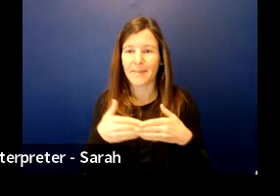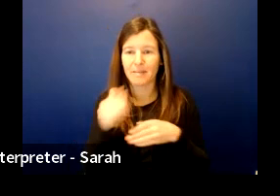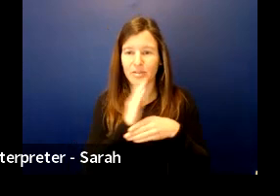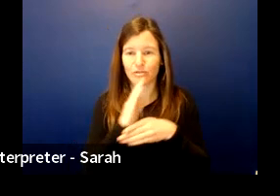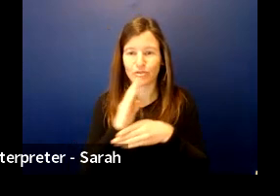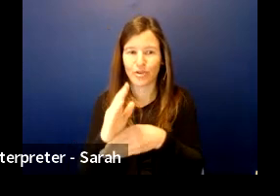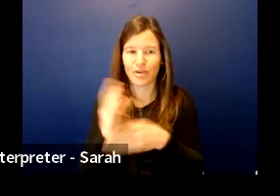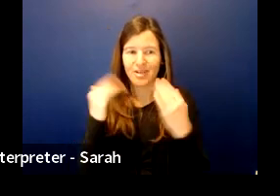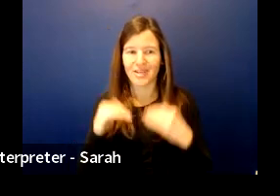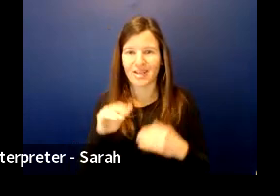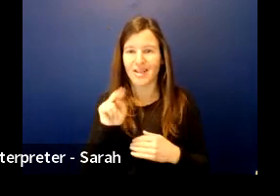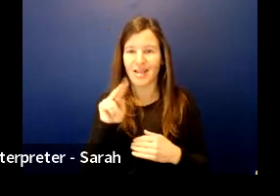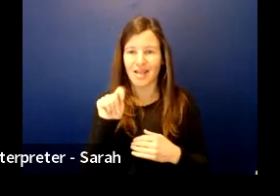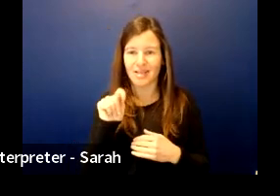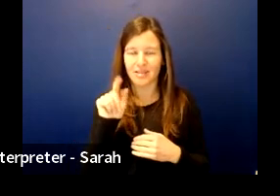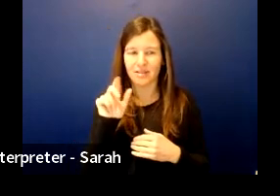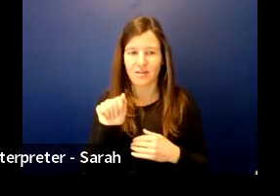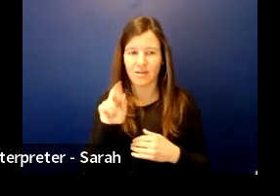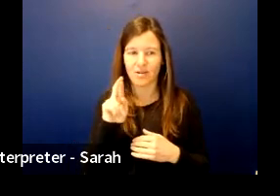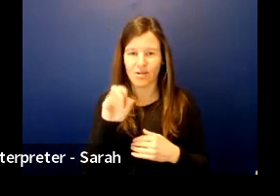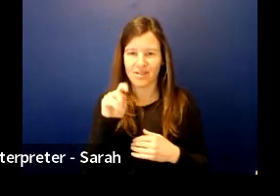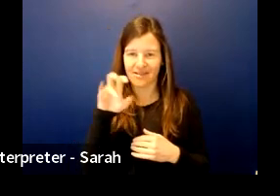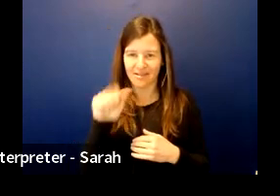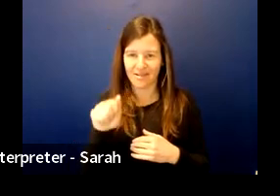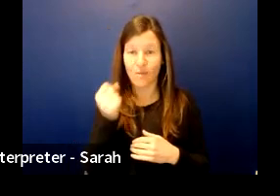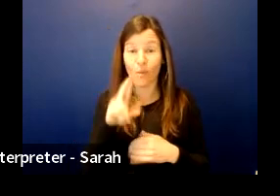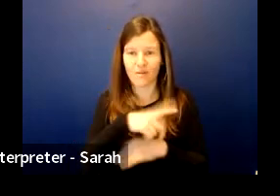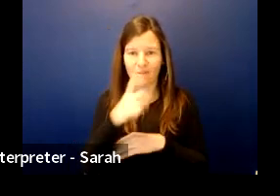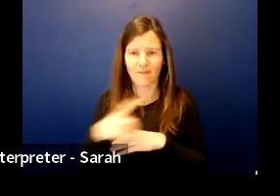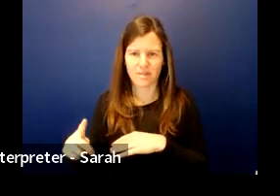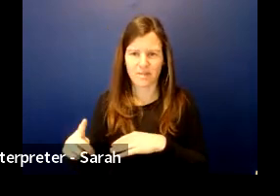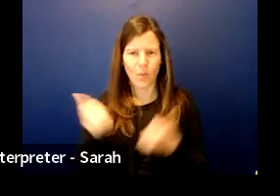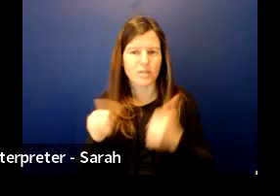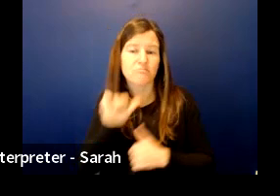Antarctica, or dolphins?